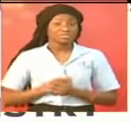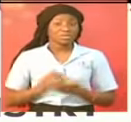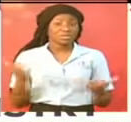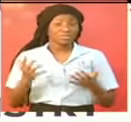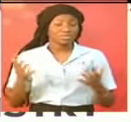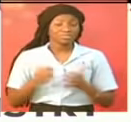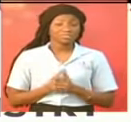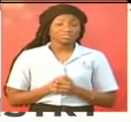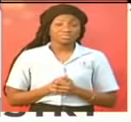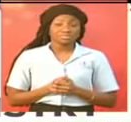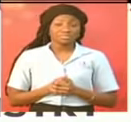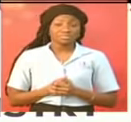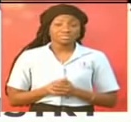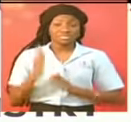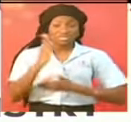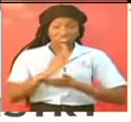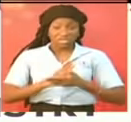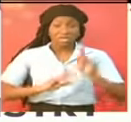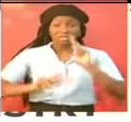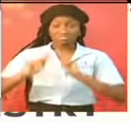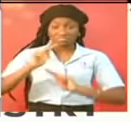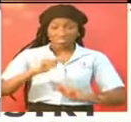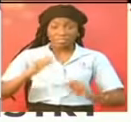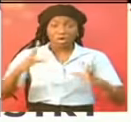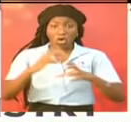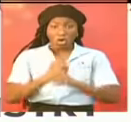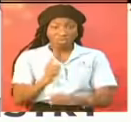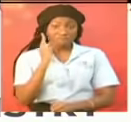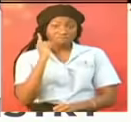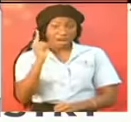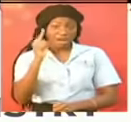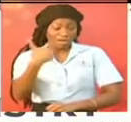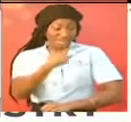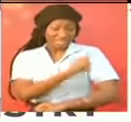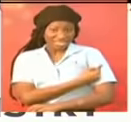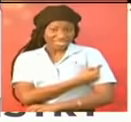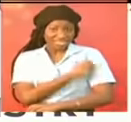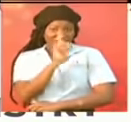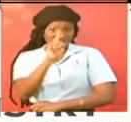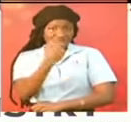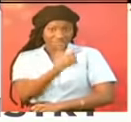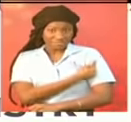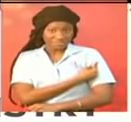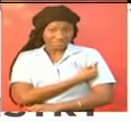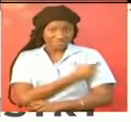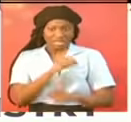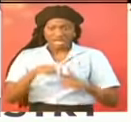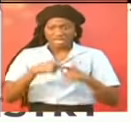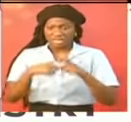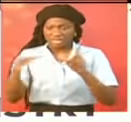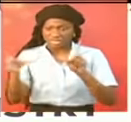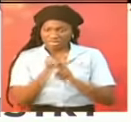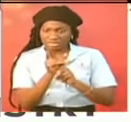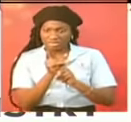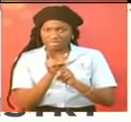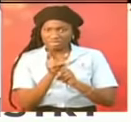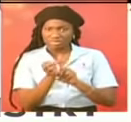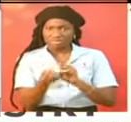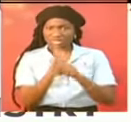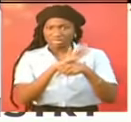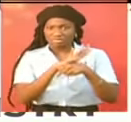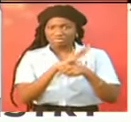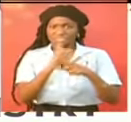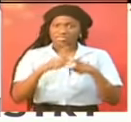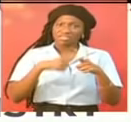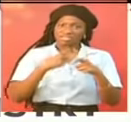a fatal outcome and claimed to or said that they have a record of a vaccine, those persons have all only had their first dose of vaccine,